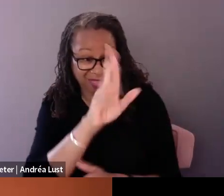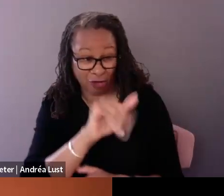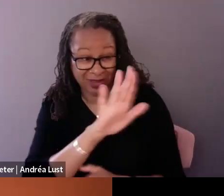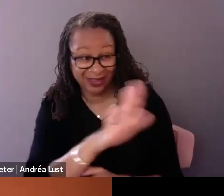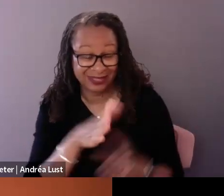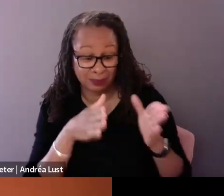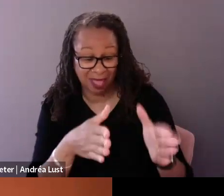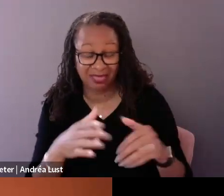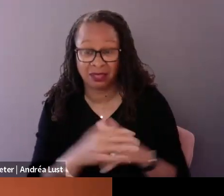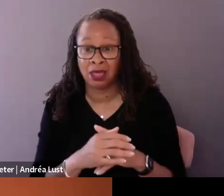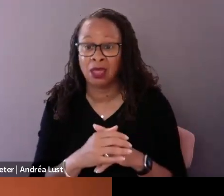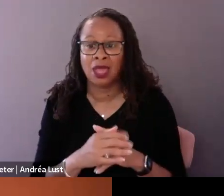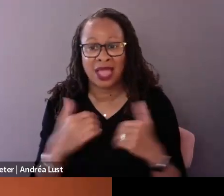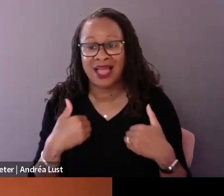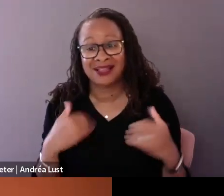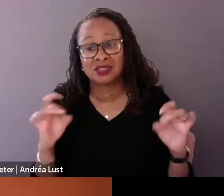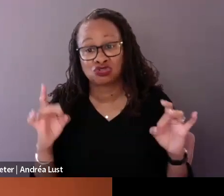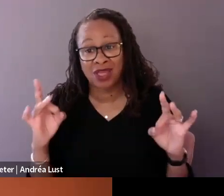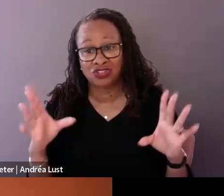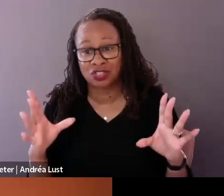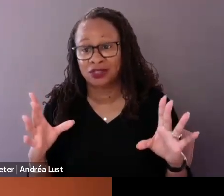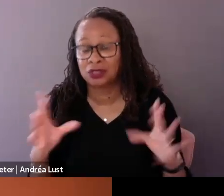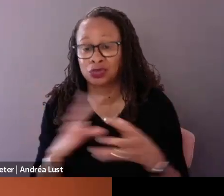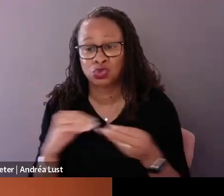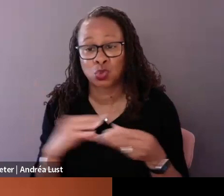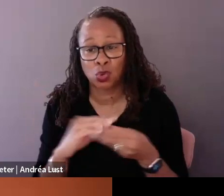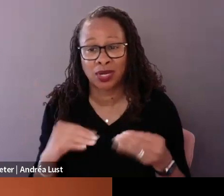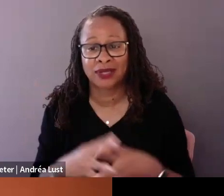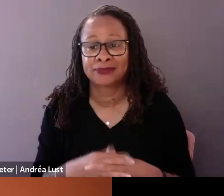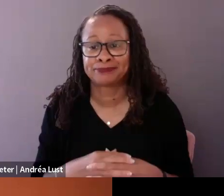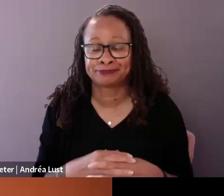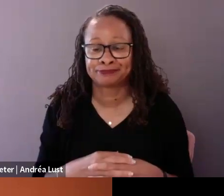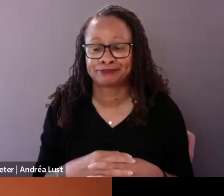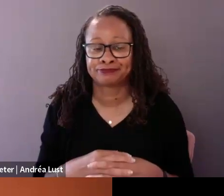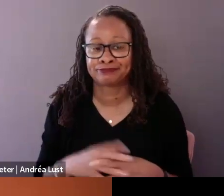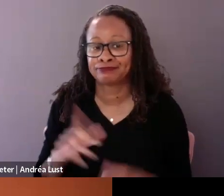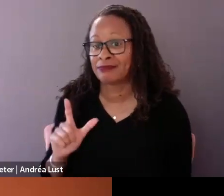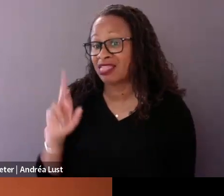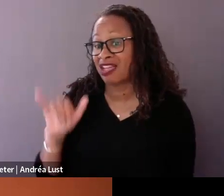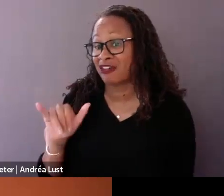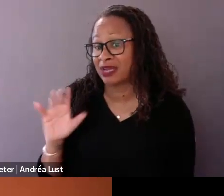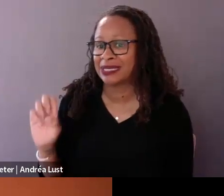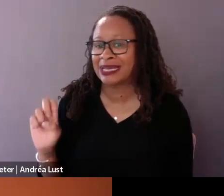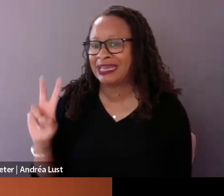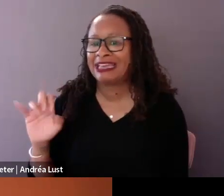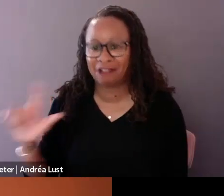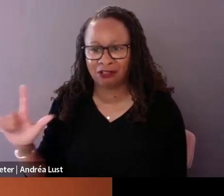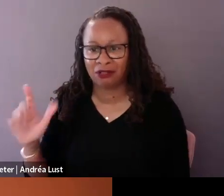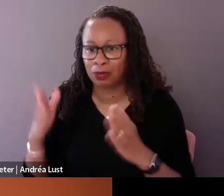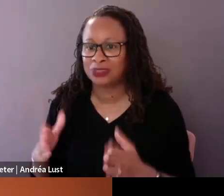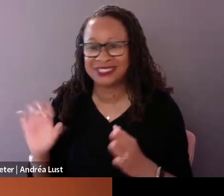path has a tragic story. You know, he is an evil and poison like no